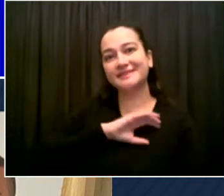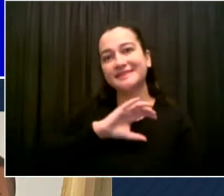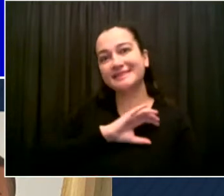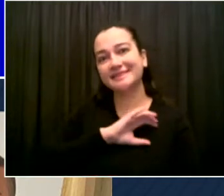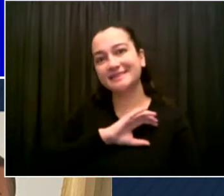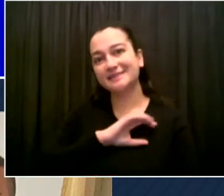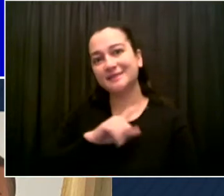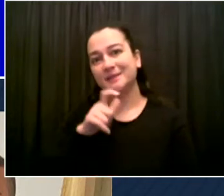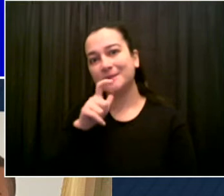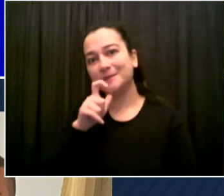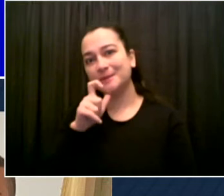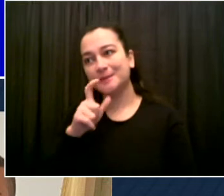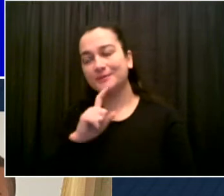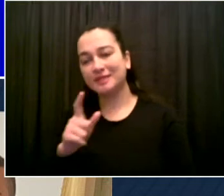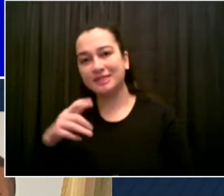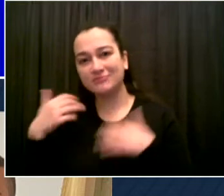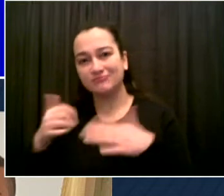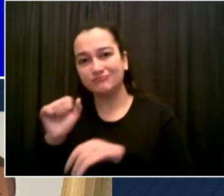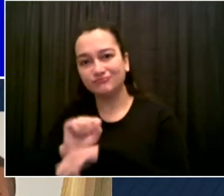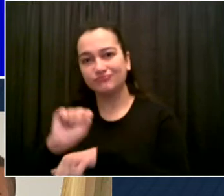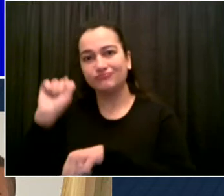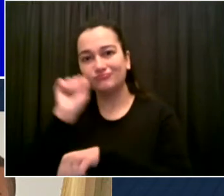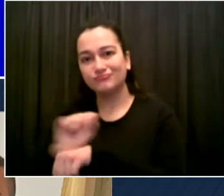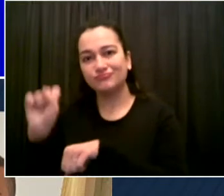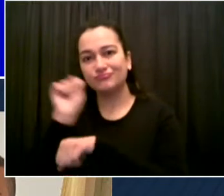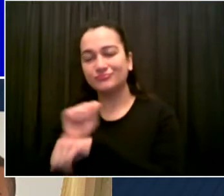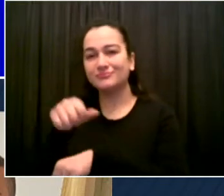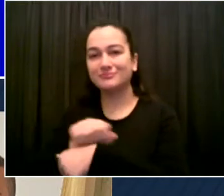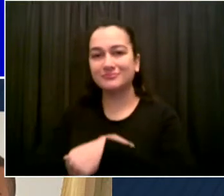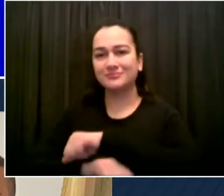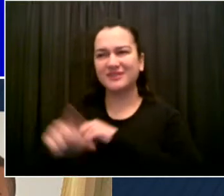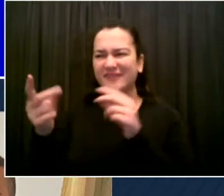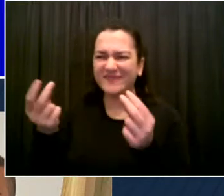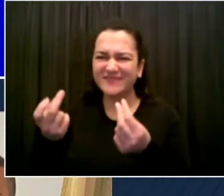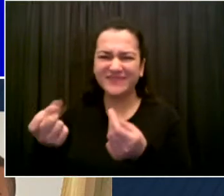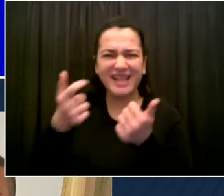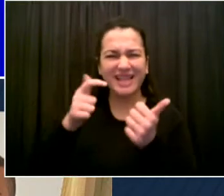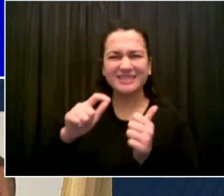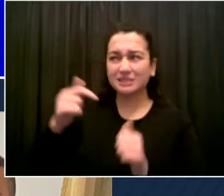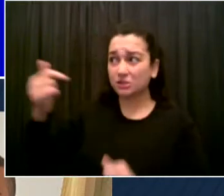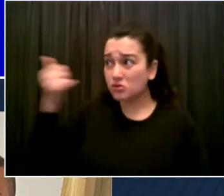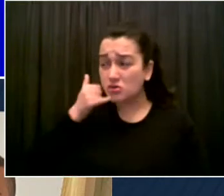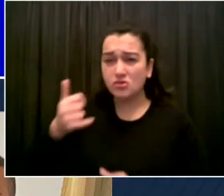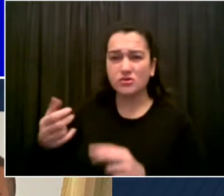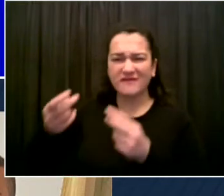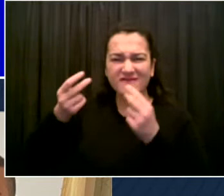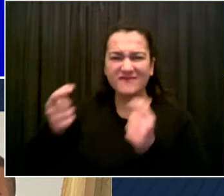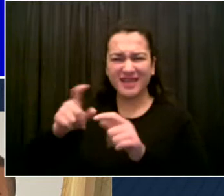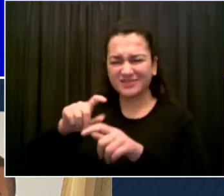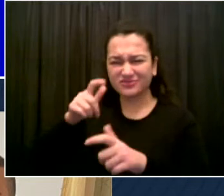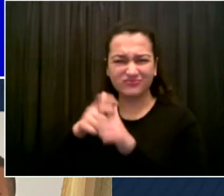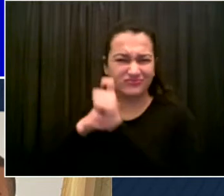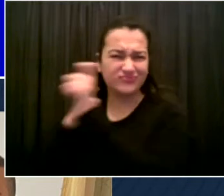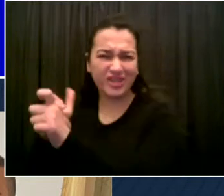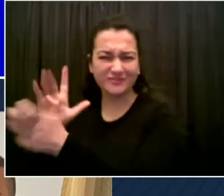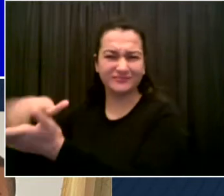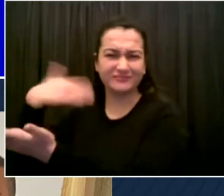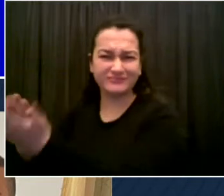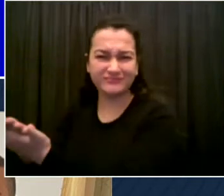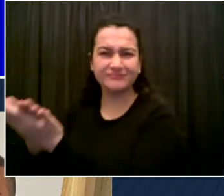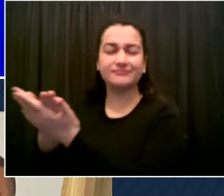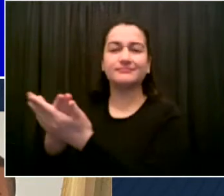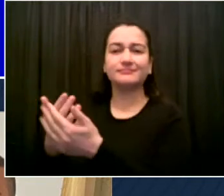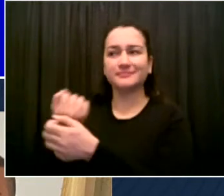say to everyone at the 120 precinct, you have a lot to be proud of today. And thank God that 8-month-old